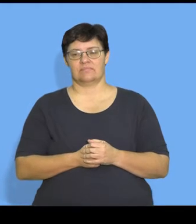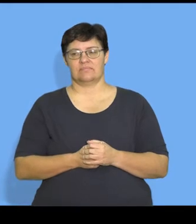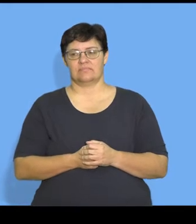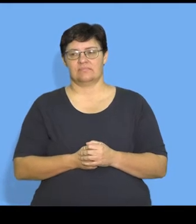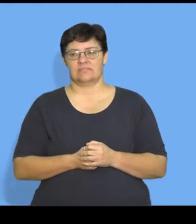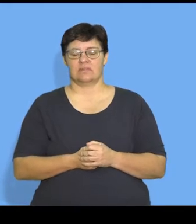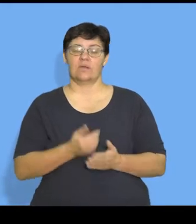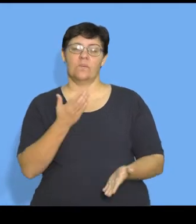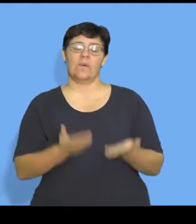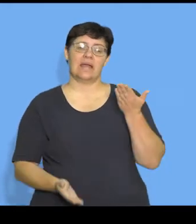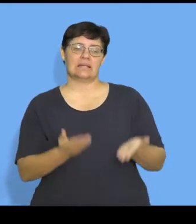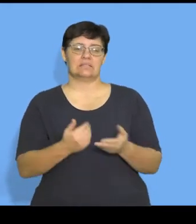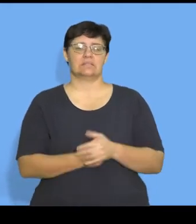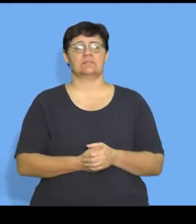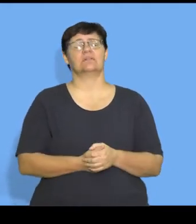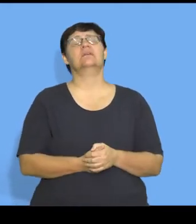Ooh, weight.